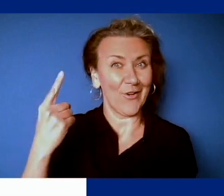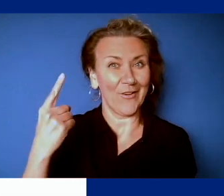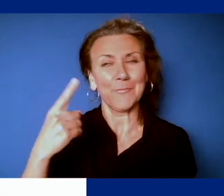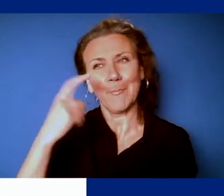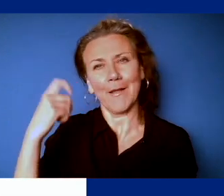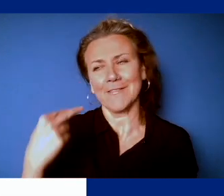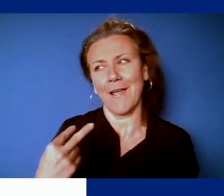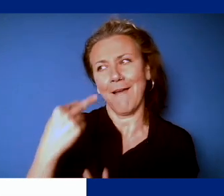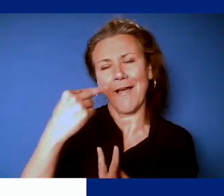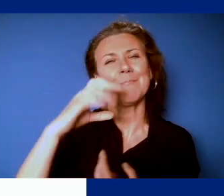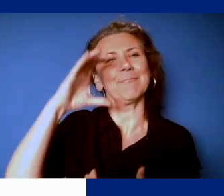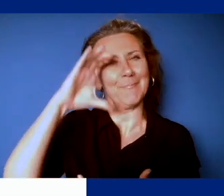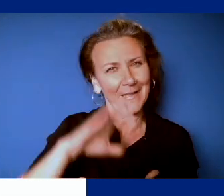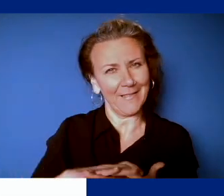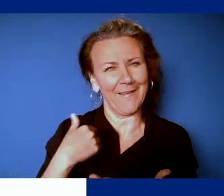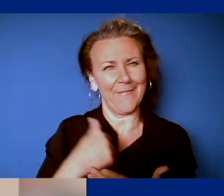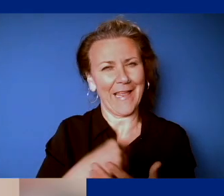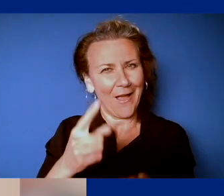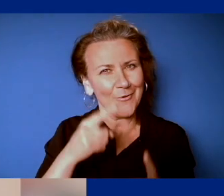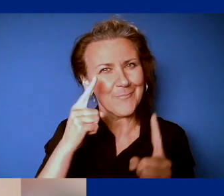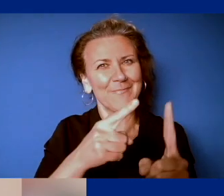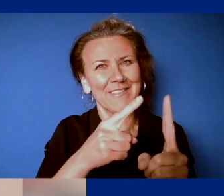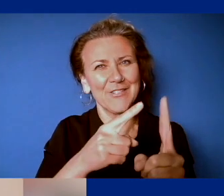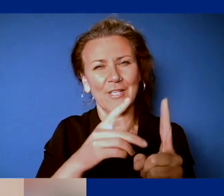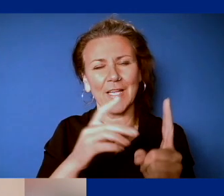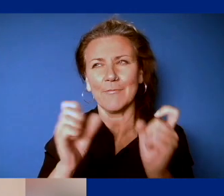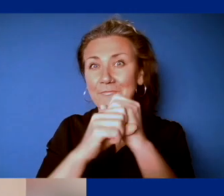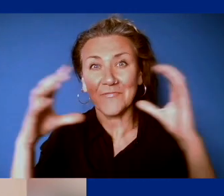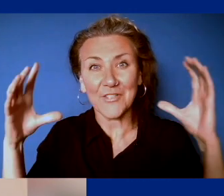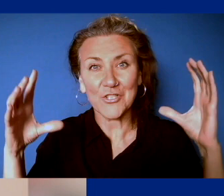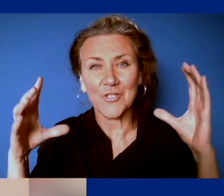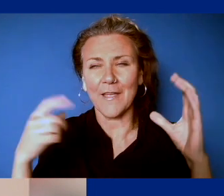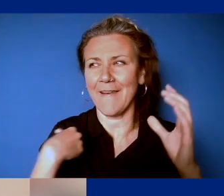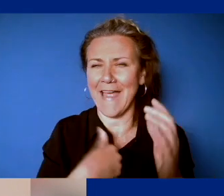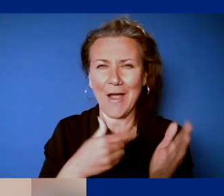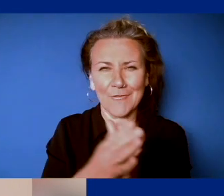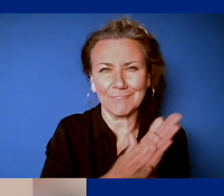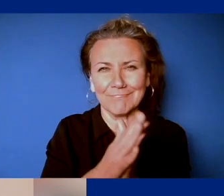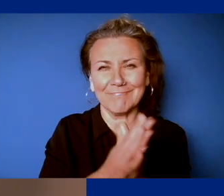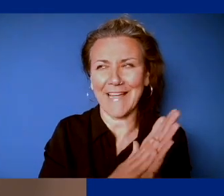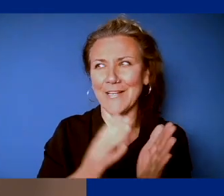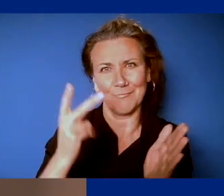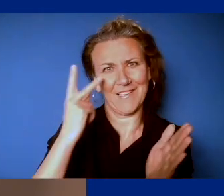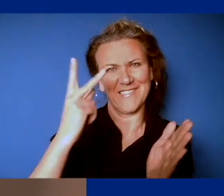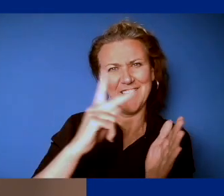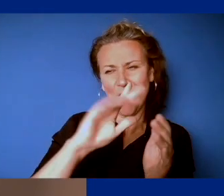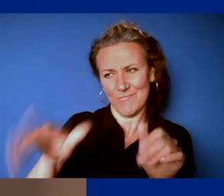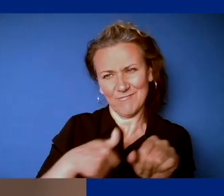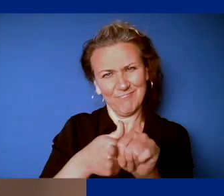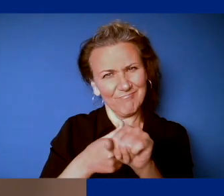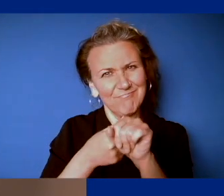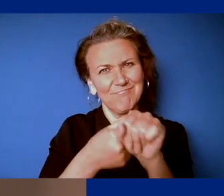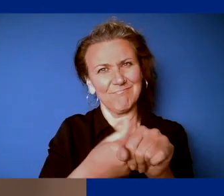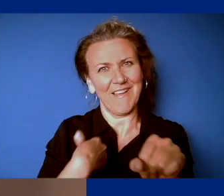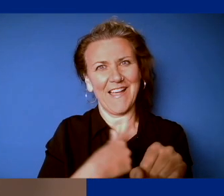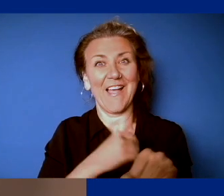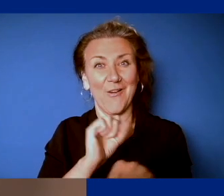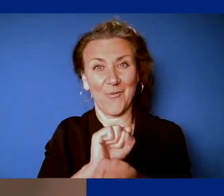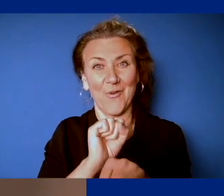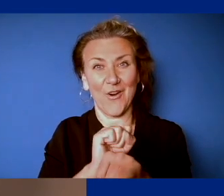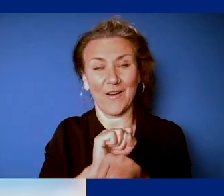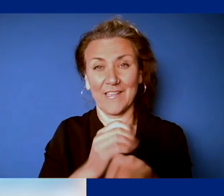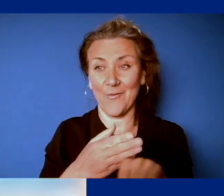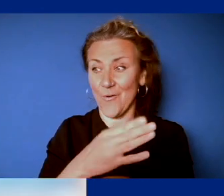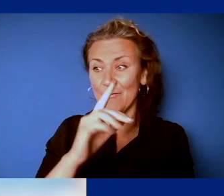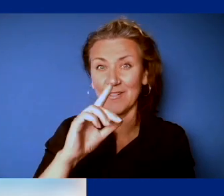anyone else because they really believed in our mission, our vision, and the passion that continues to drive our work.